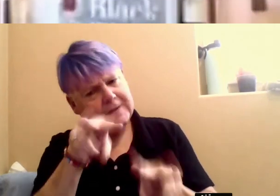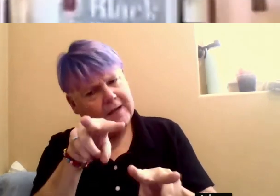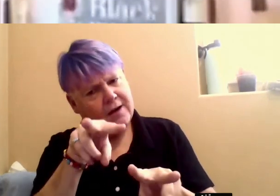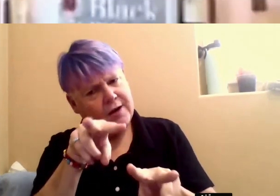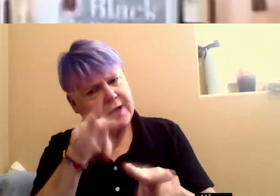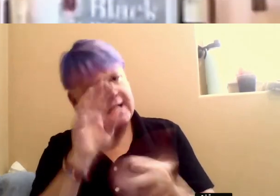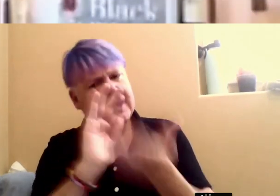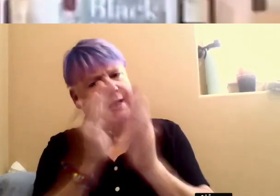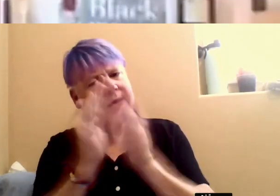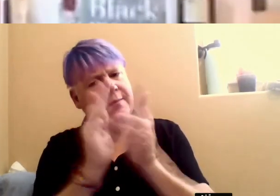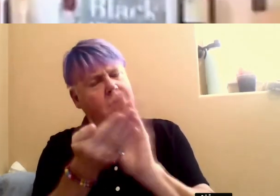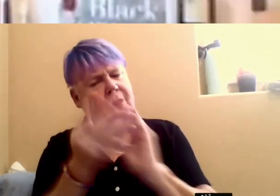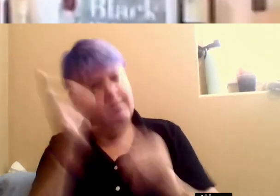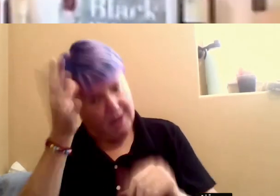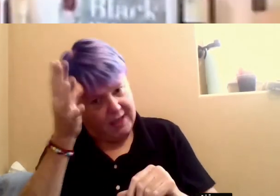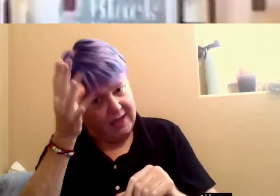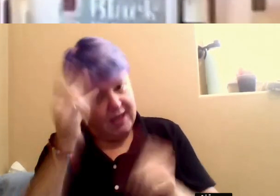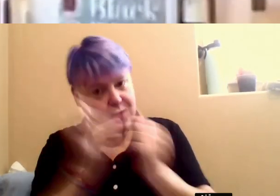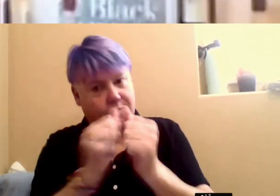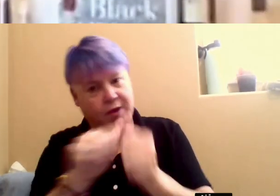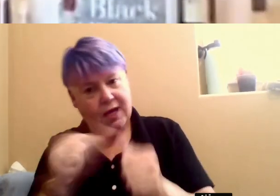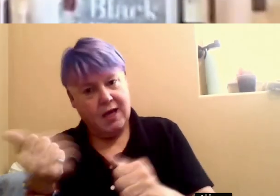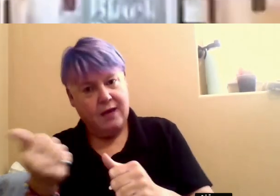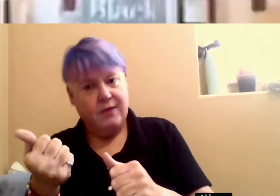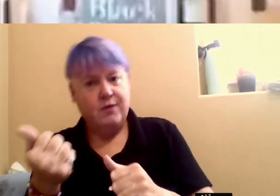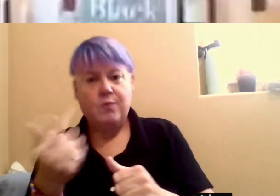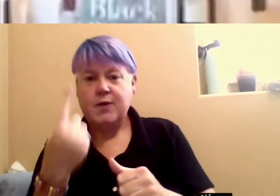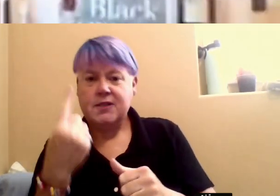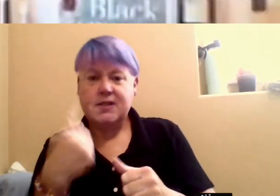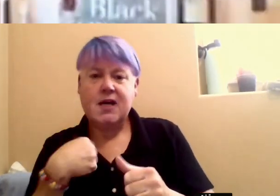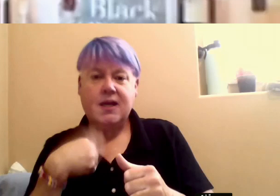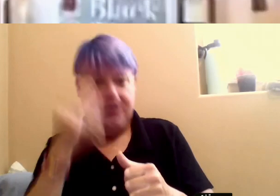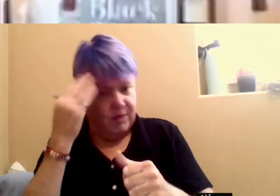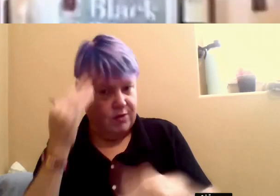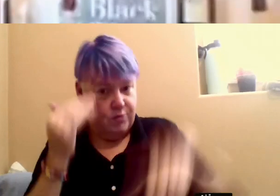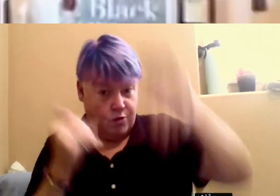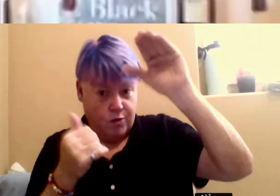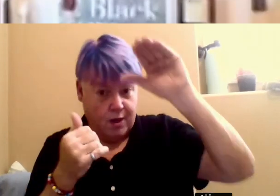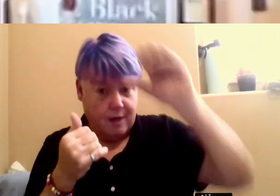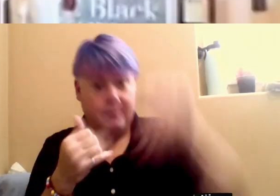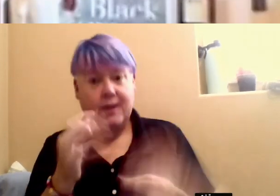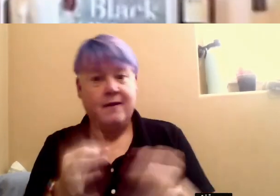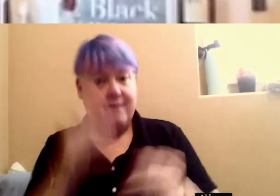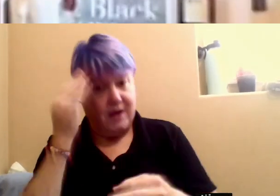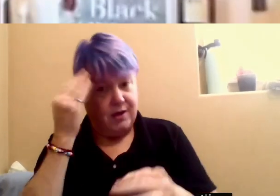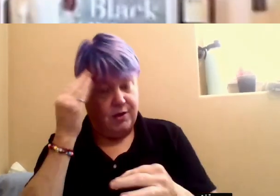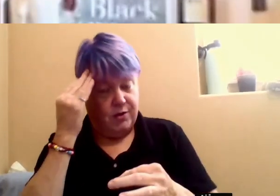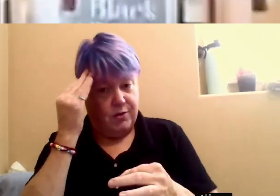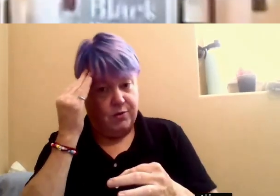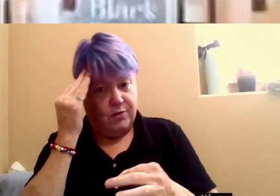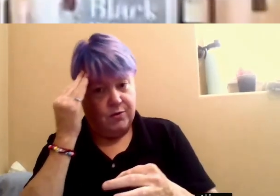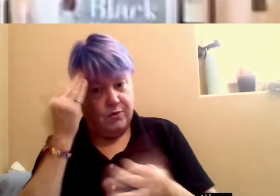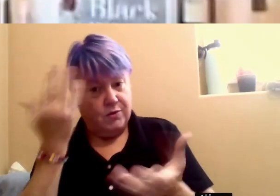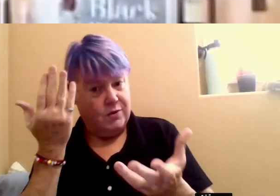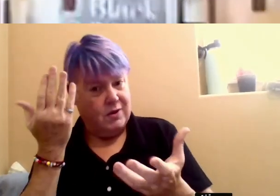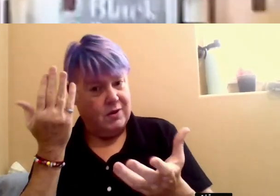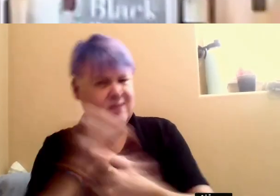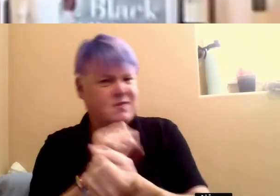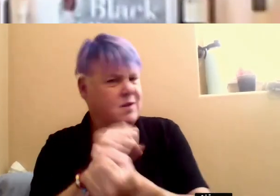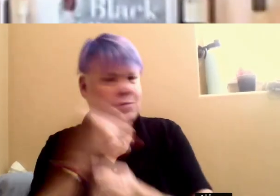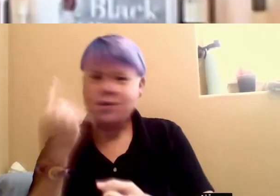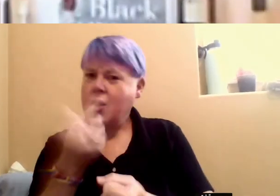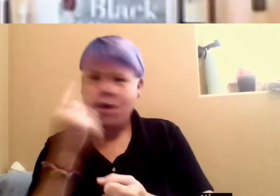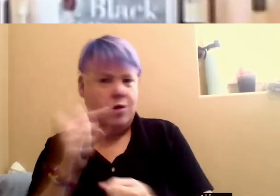my life now with the other versions I knew growing up, if I knew him at all. His job was always a mystery, and I never asked about